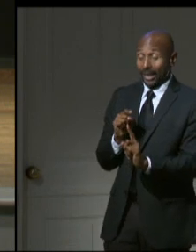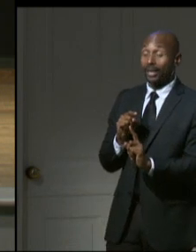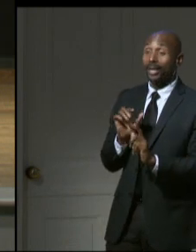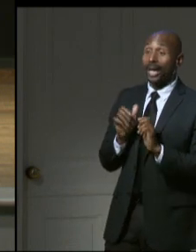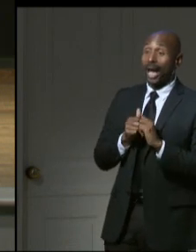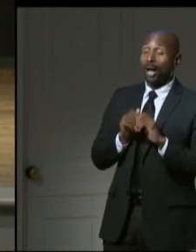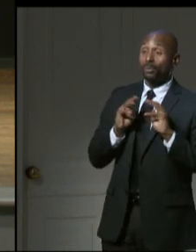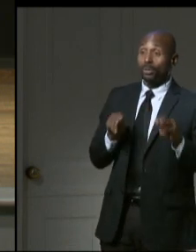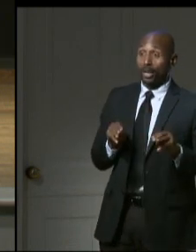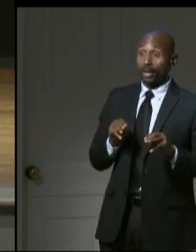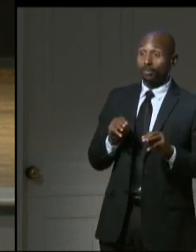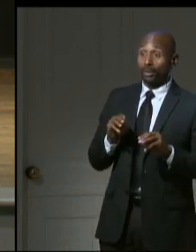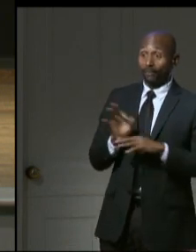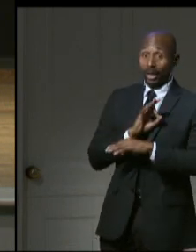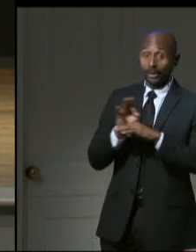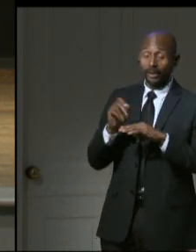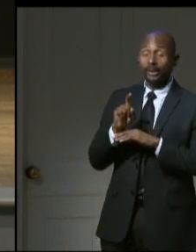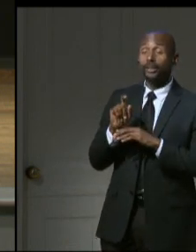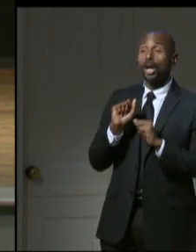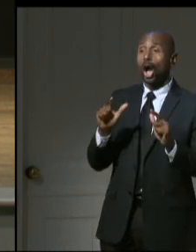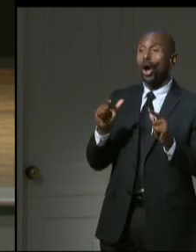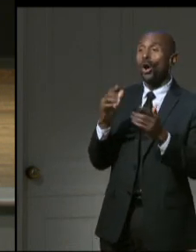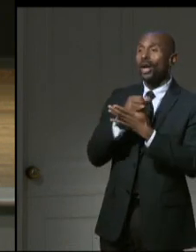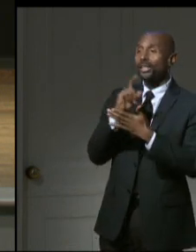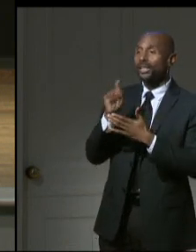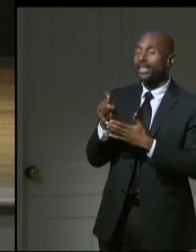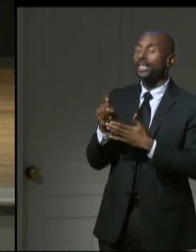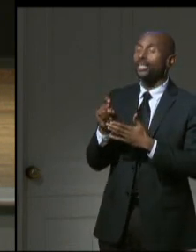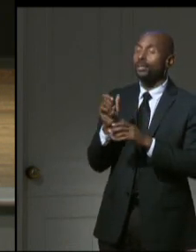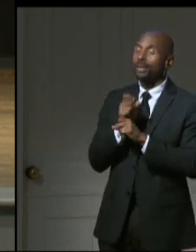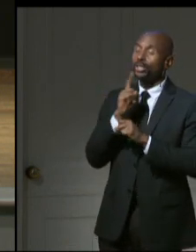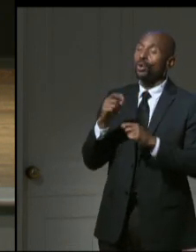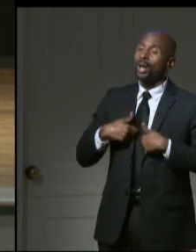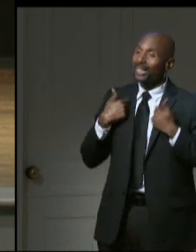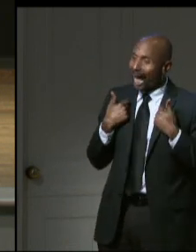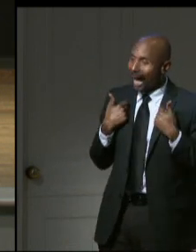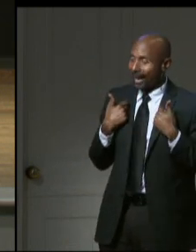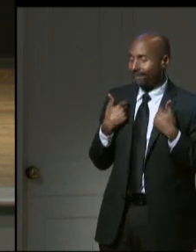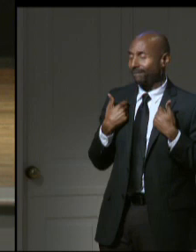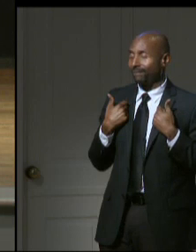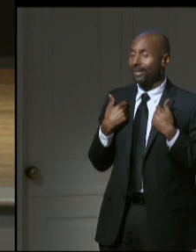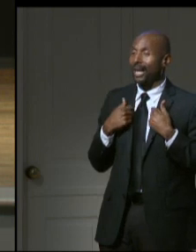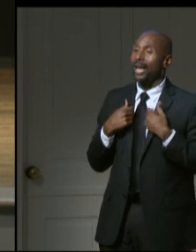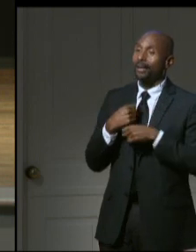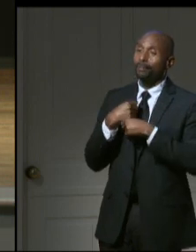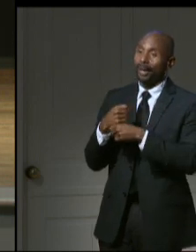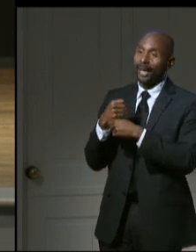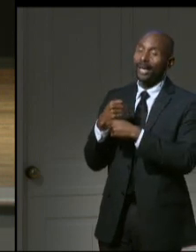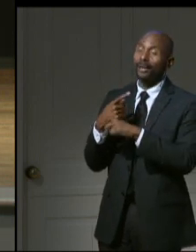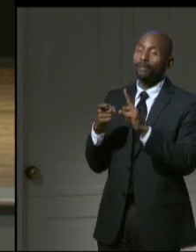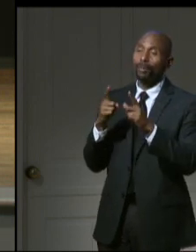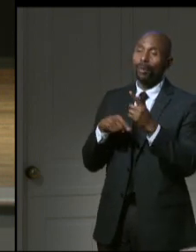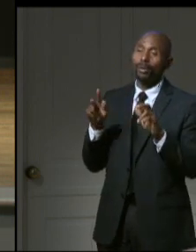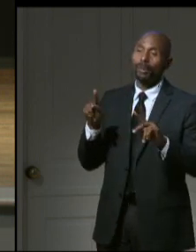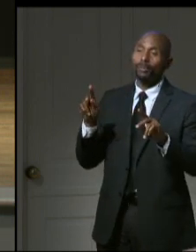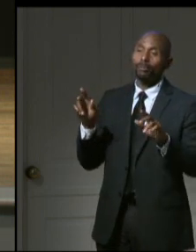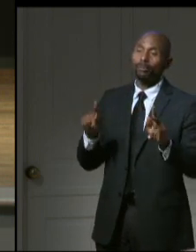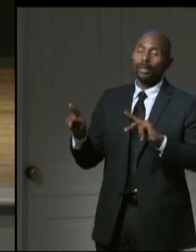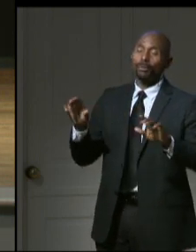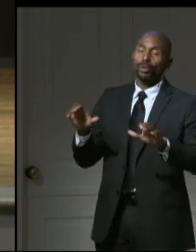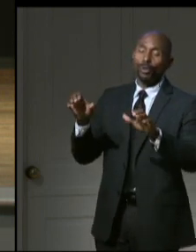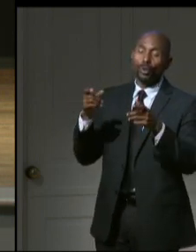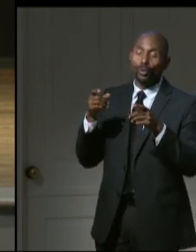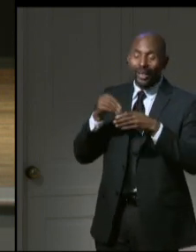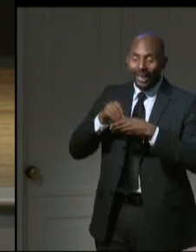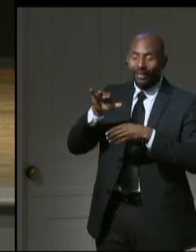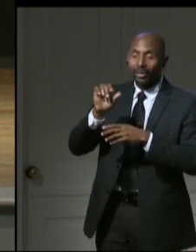to be live and generated by what people are doing in their jobs. So that's why everything, you can change different things, but when things go on view,